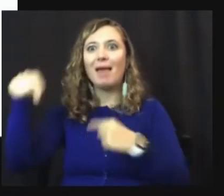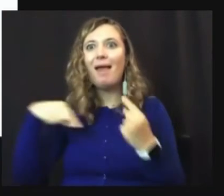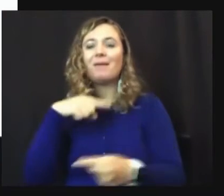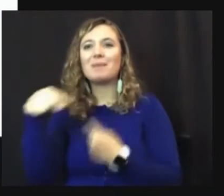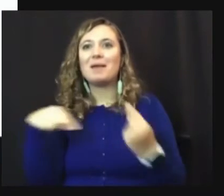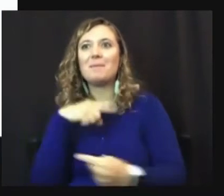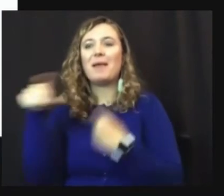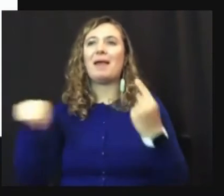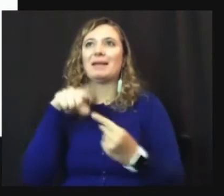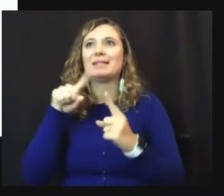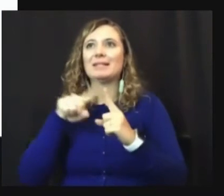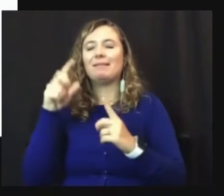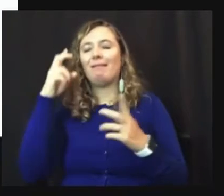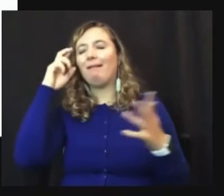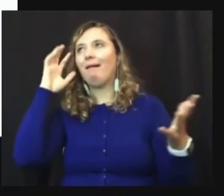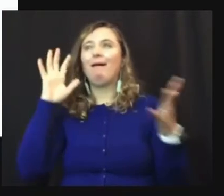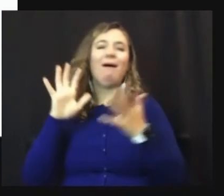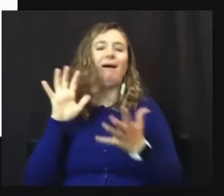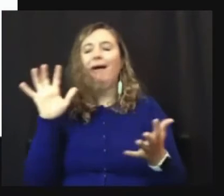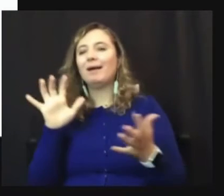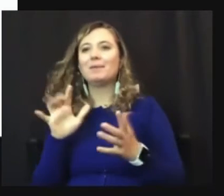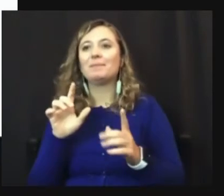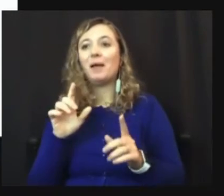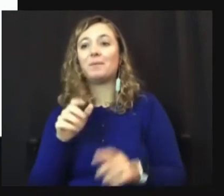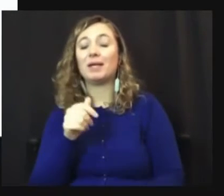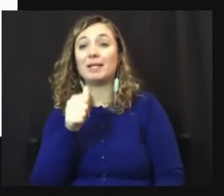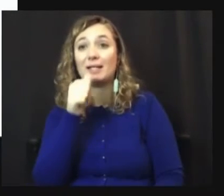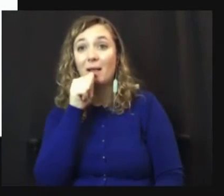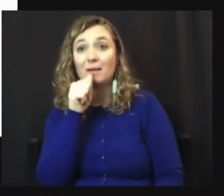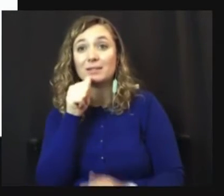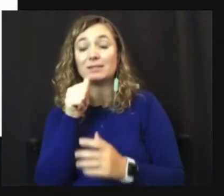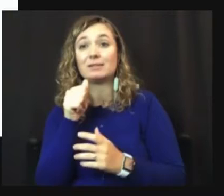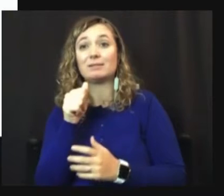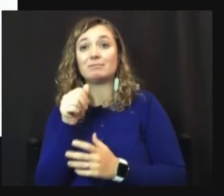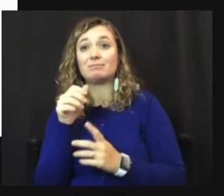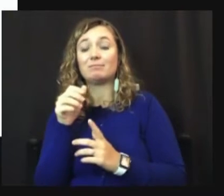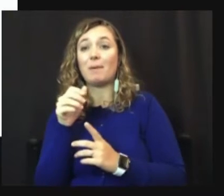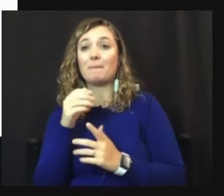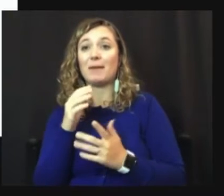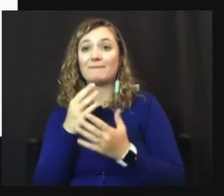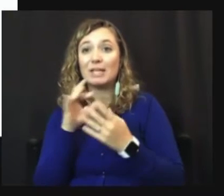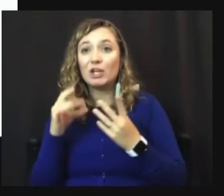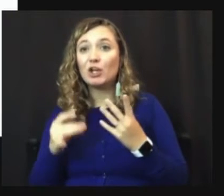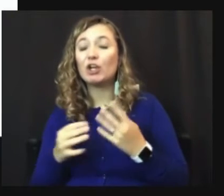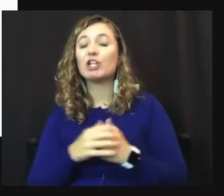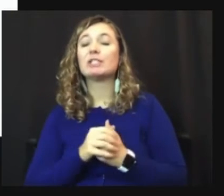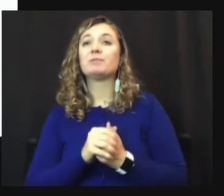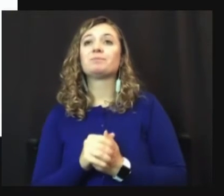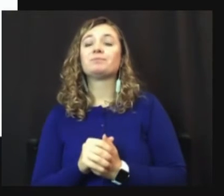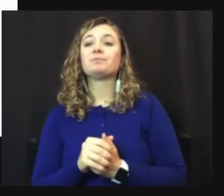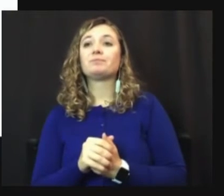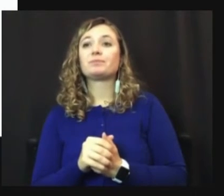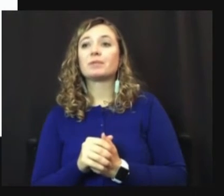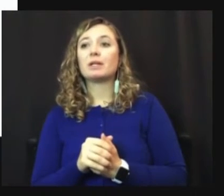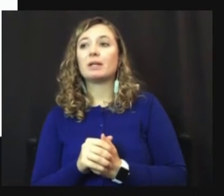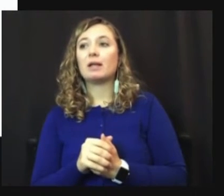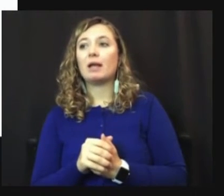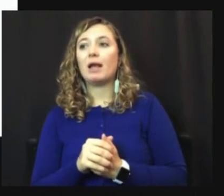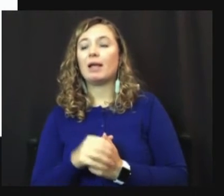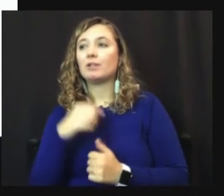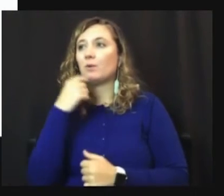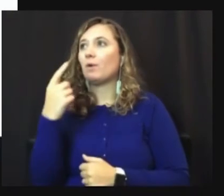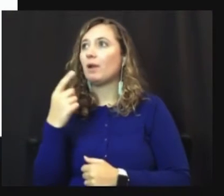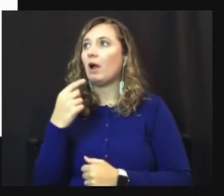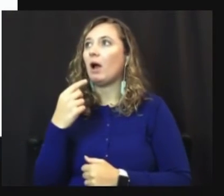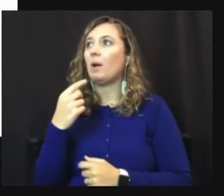suck my fingers when I was joyful, when I was sad. I actually remember telling my dad once, I suck my fingers when I am happy,